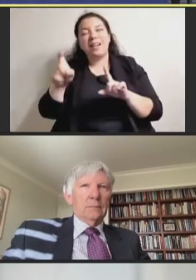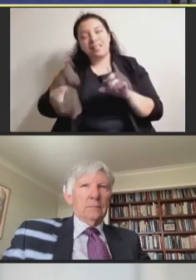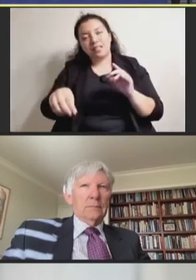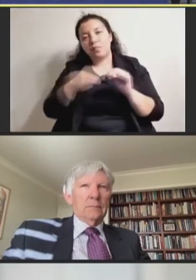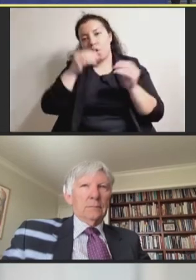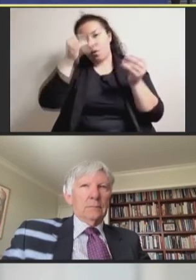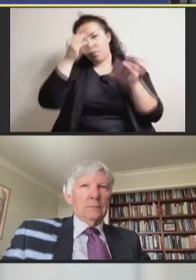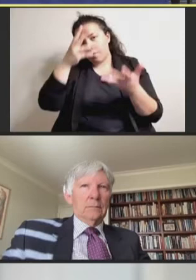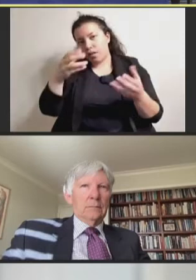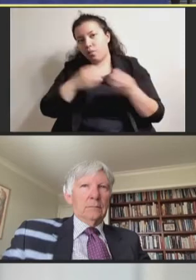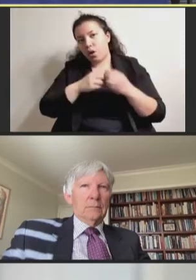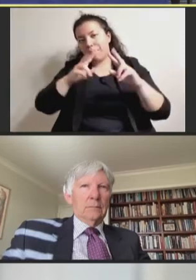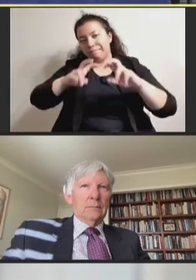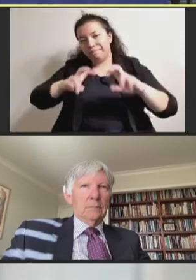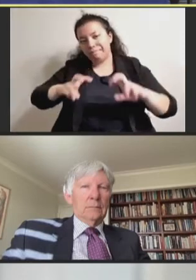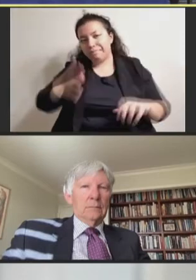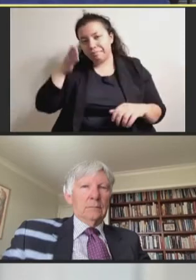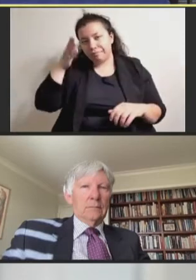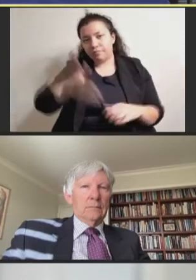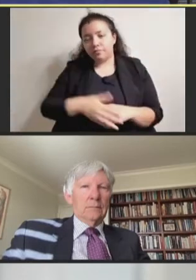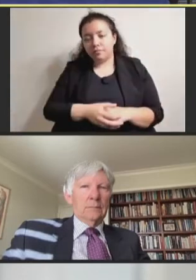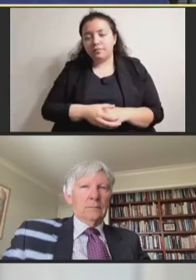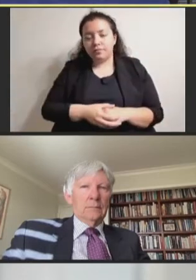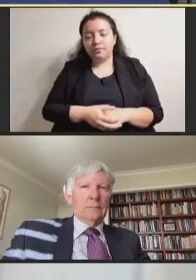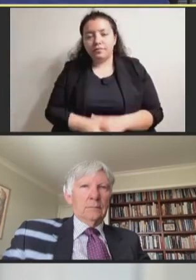forward. Yeah.